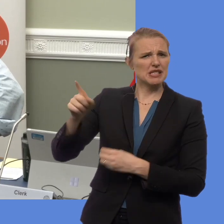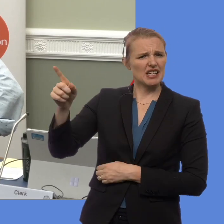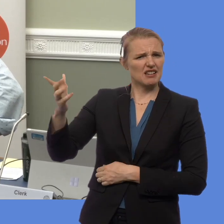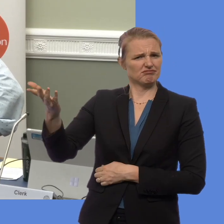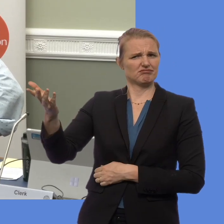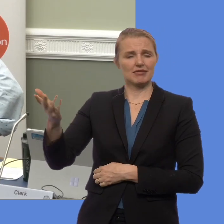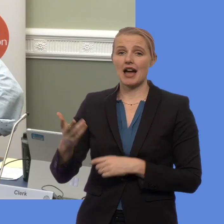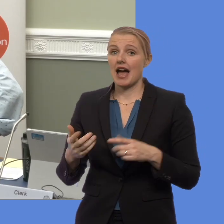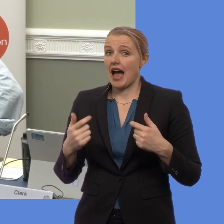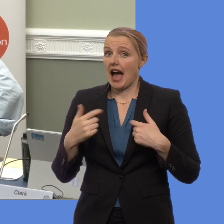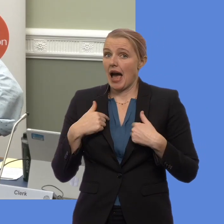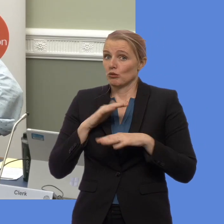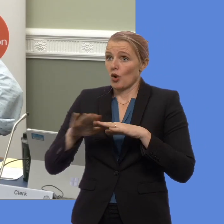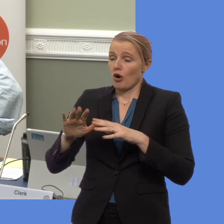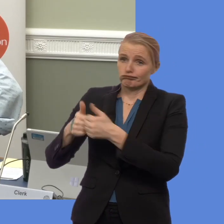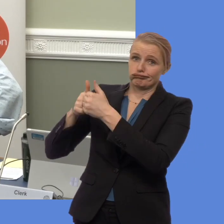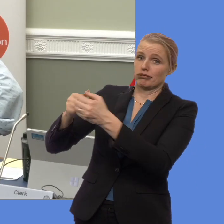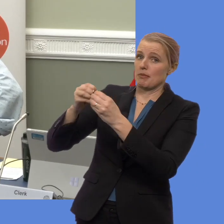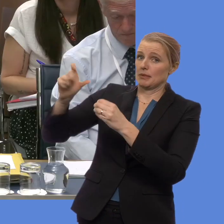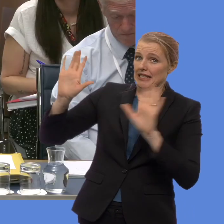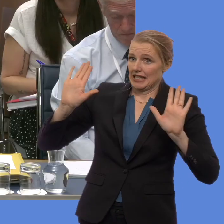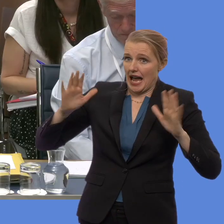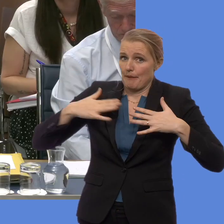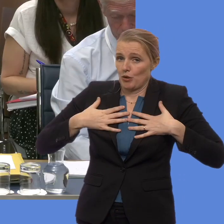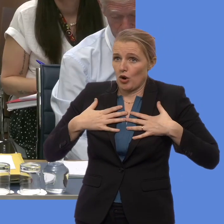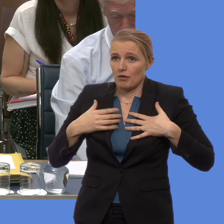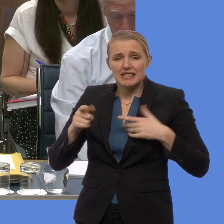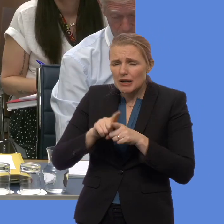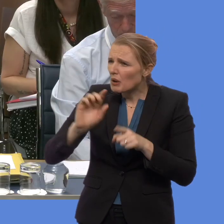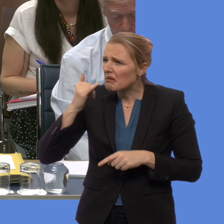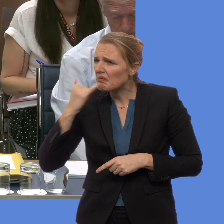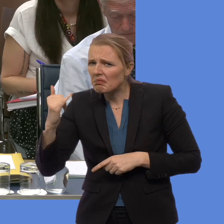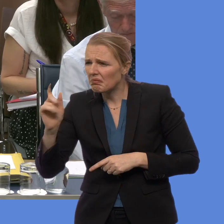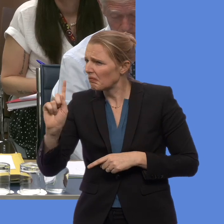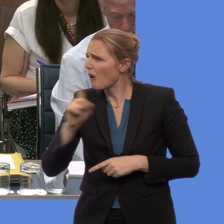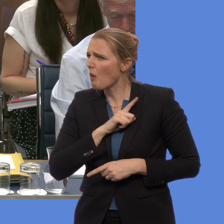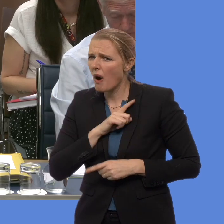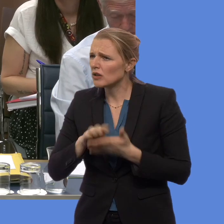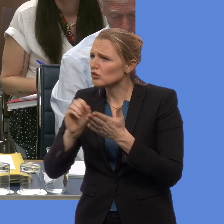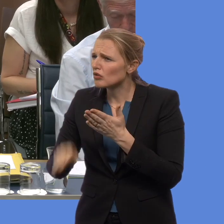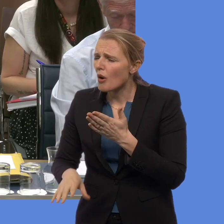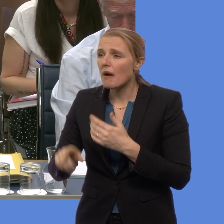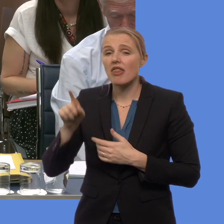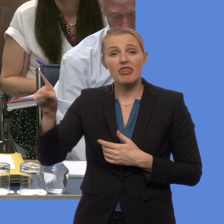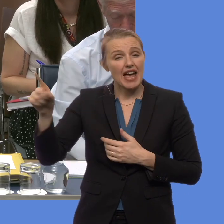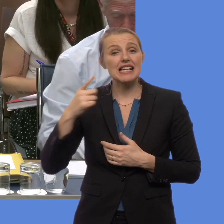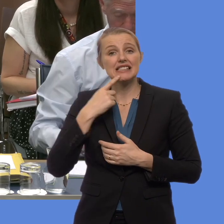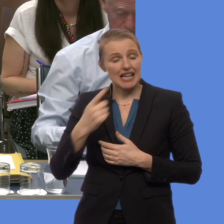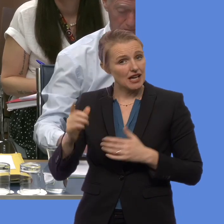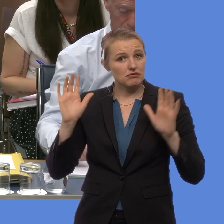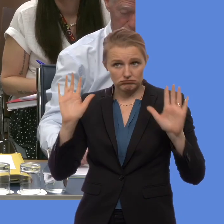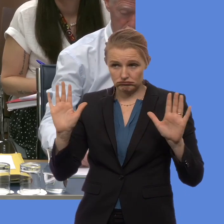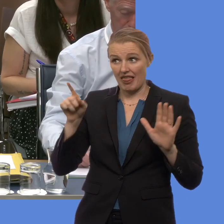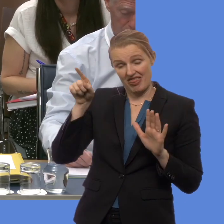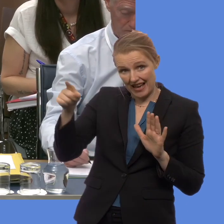Chair, to be an advocate for the BBC, but we have also talked to them about that. They have made a genuine and I believe quite strong case,